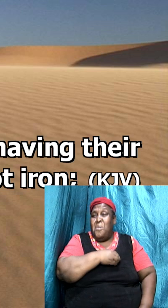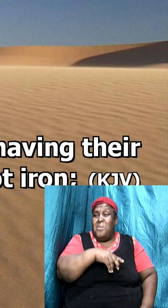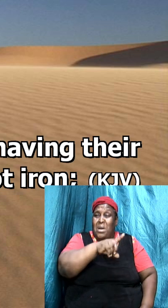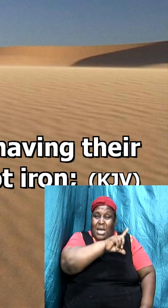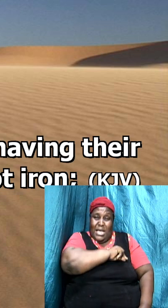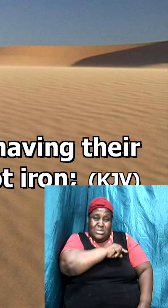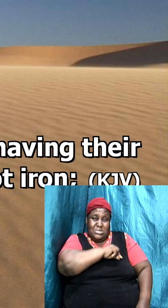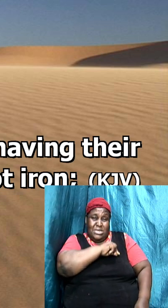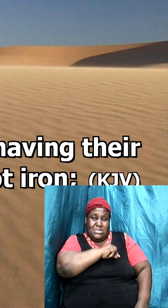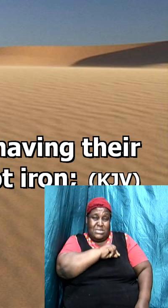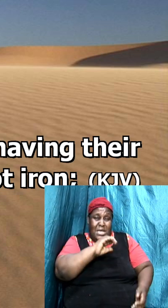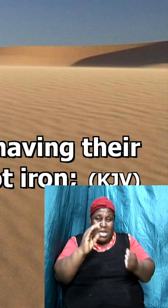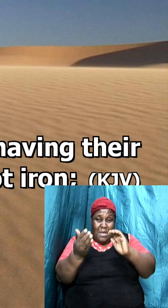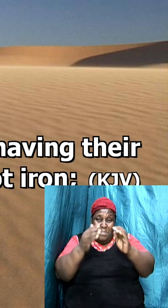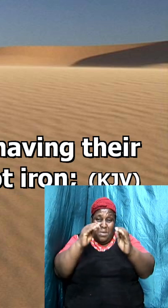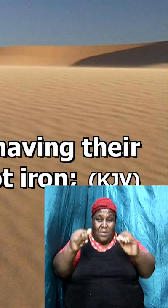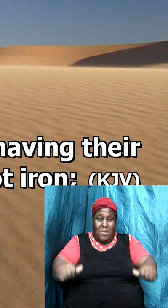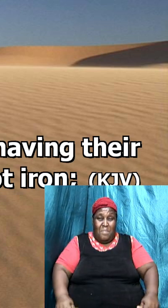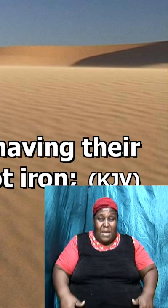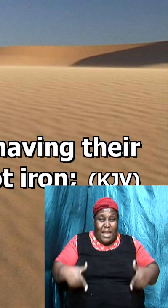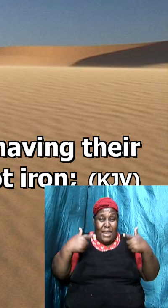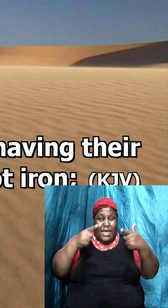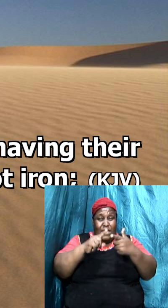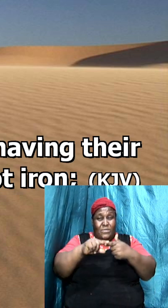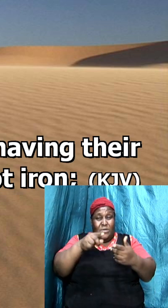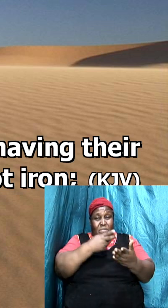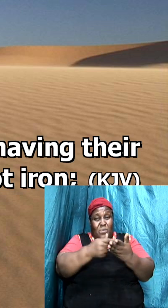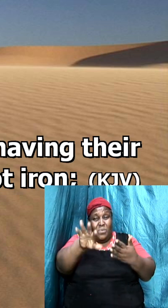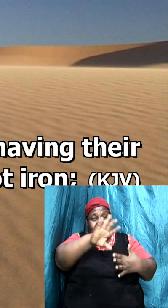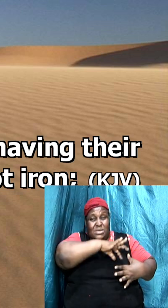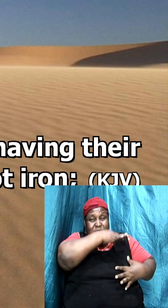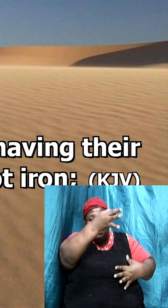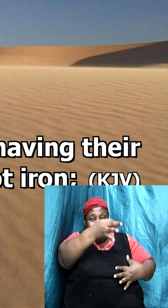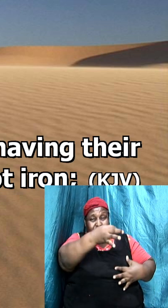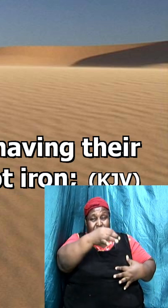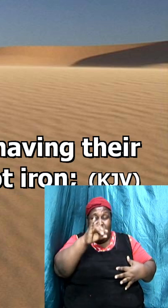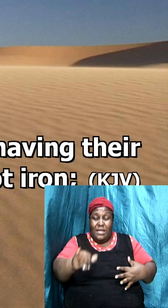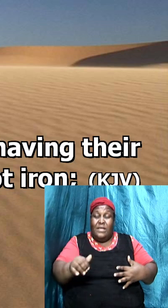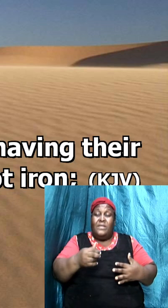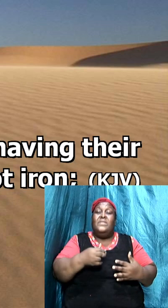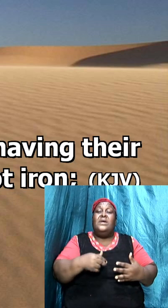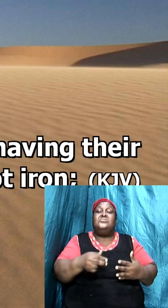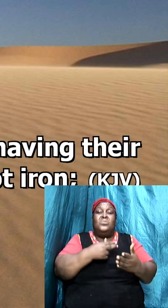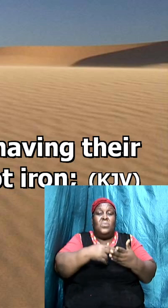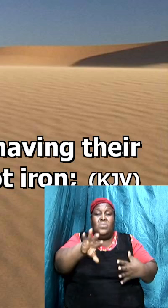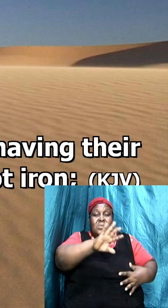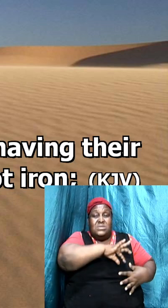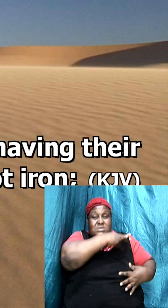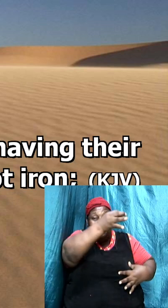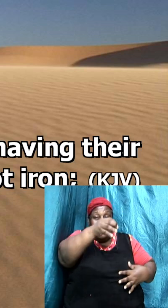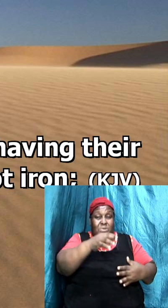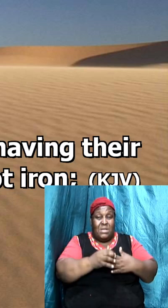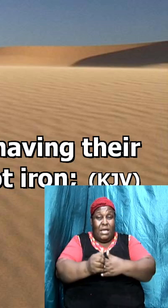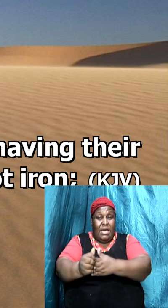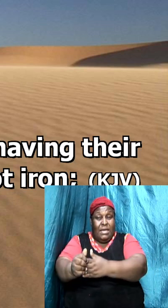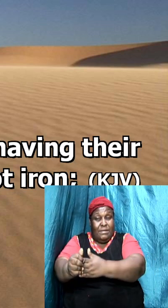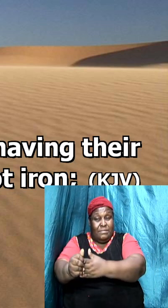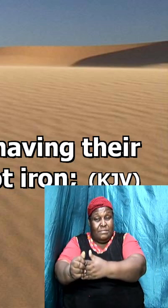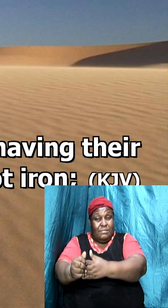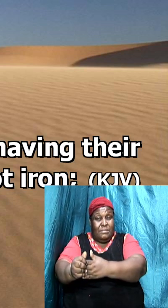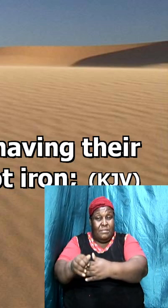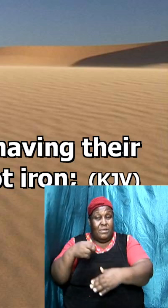the conscience now becomes alive to the Holy Spirit. That is how the Holy Spirit guide us and lead us.